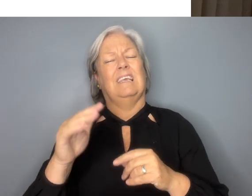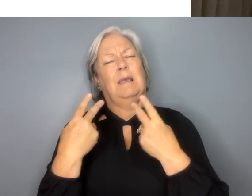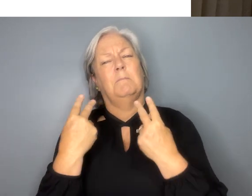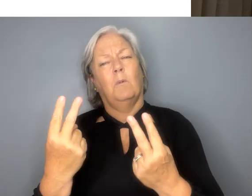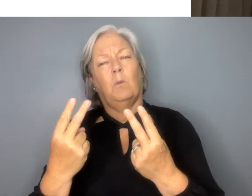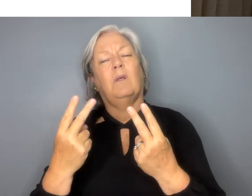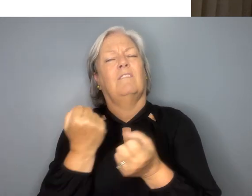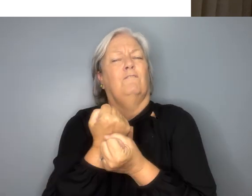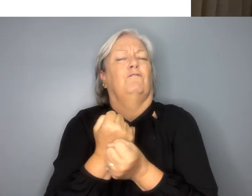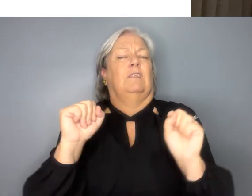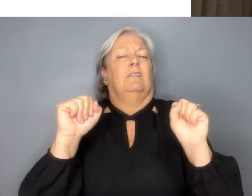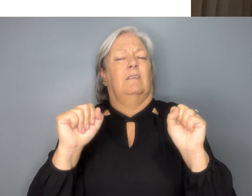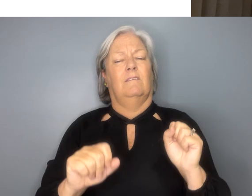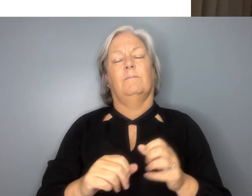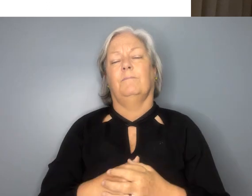freedoms.